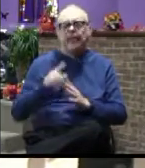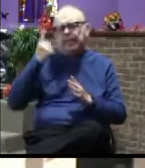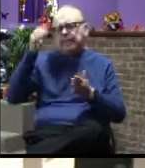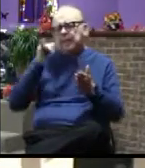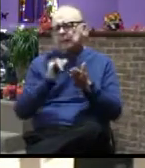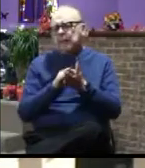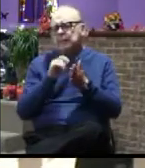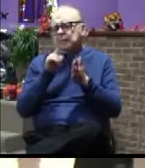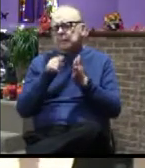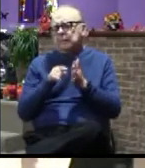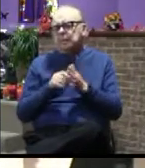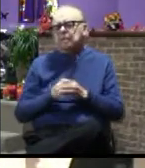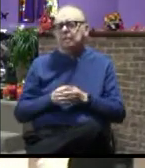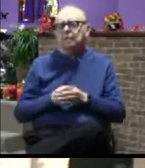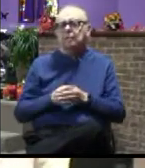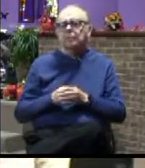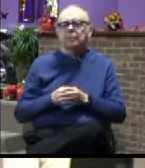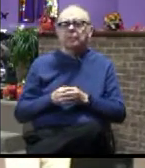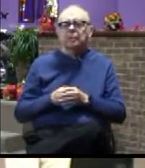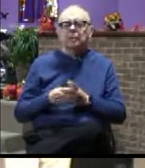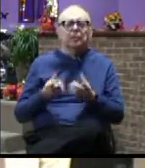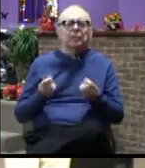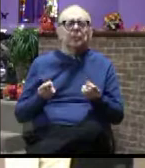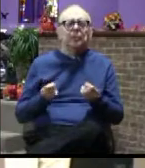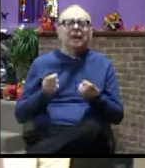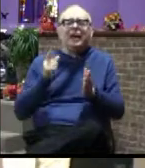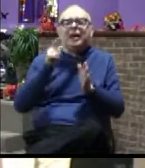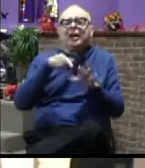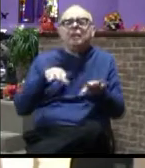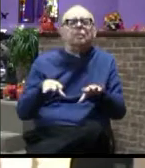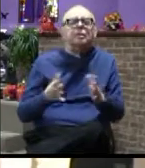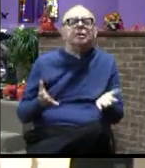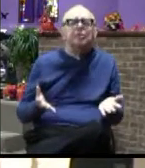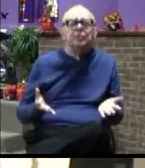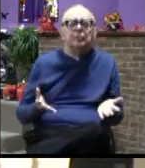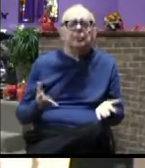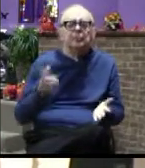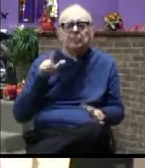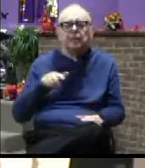And think about this for a minute. What did he do later on in life?